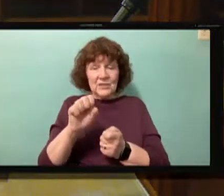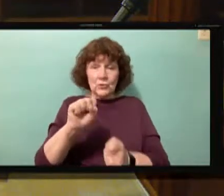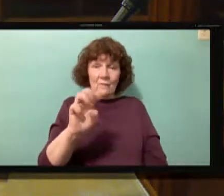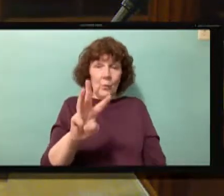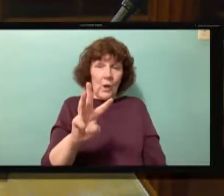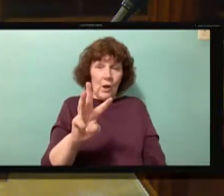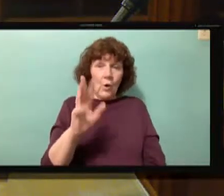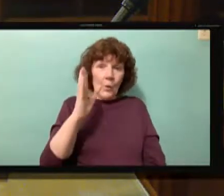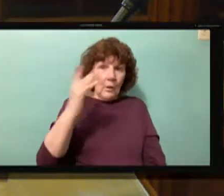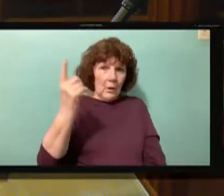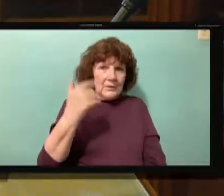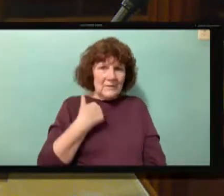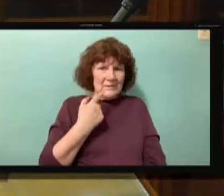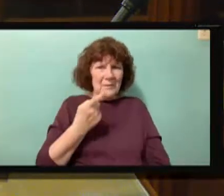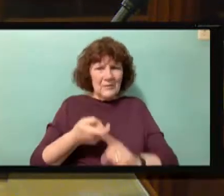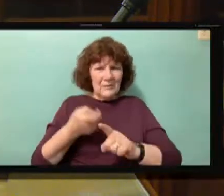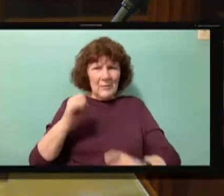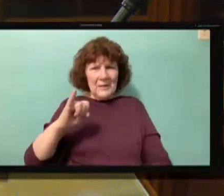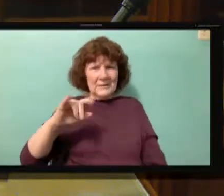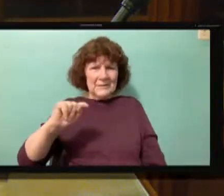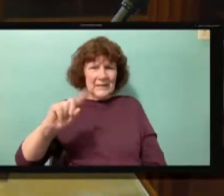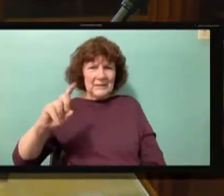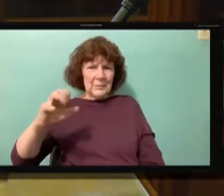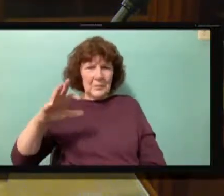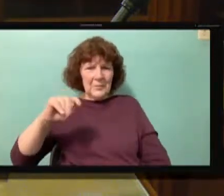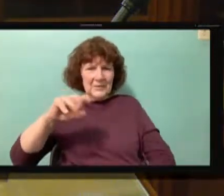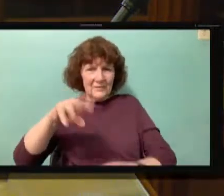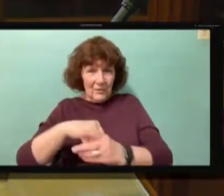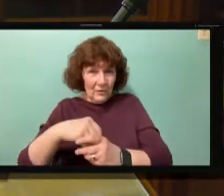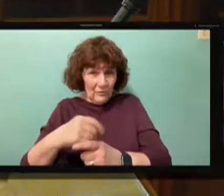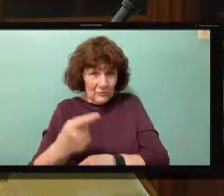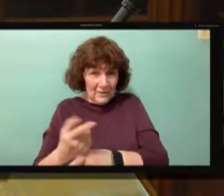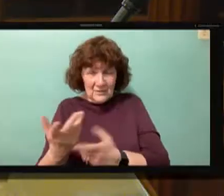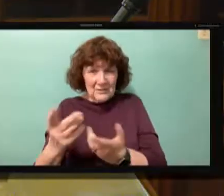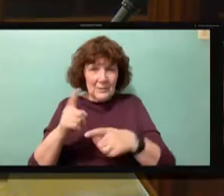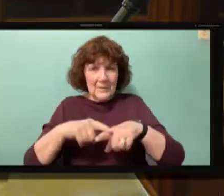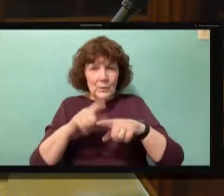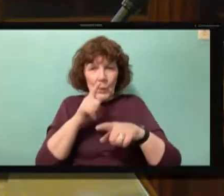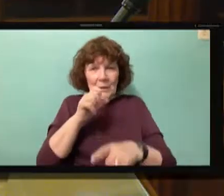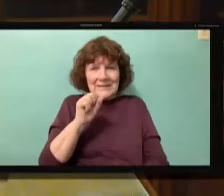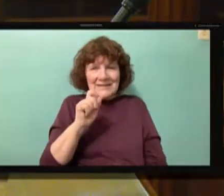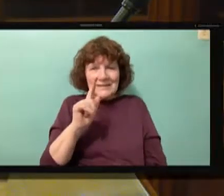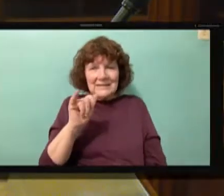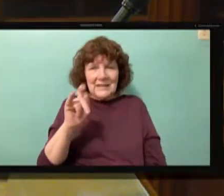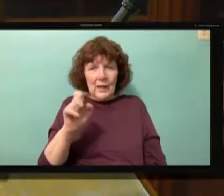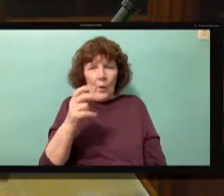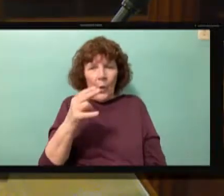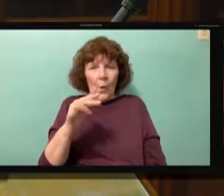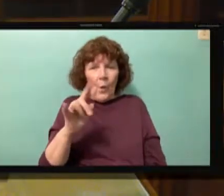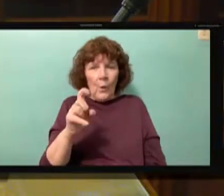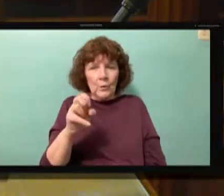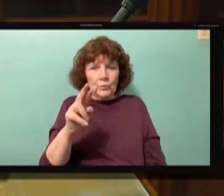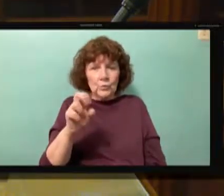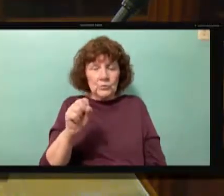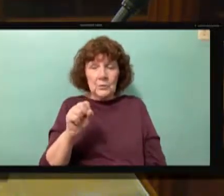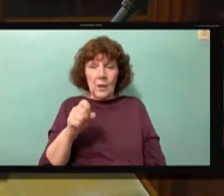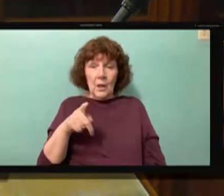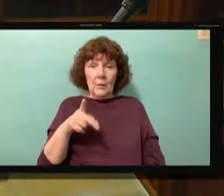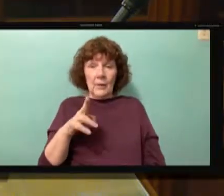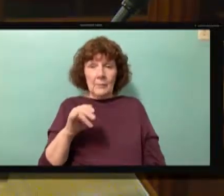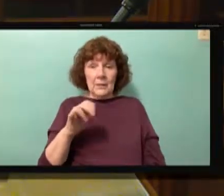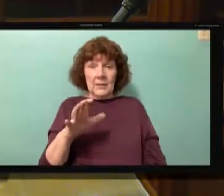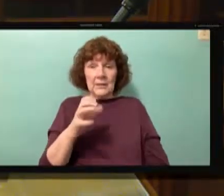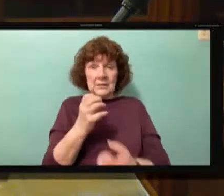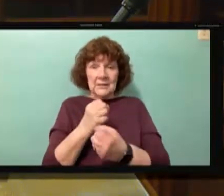from IT on it. So, it depends on who the stakeholders are. If it's a public safety contract, it could be all the people from all